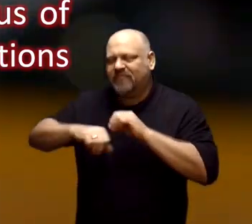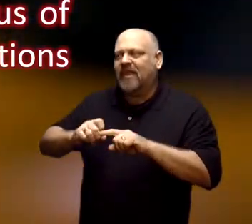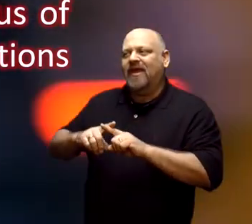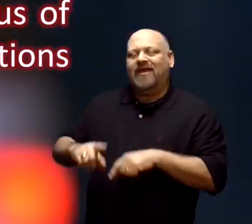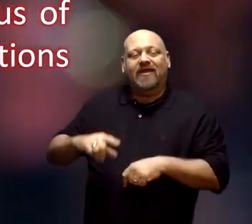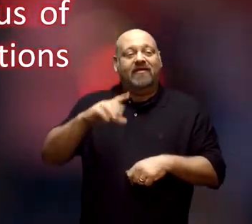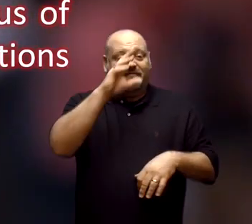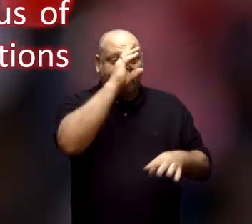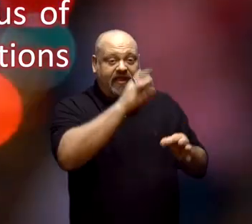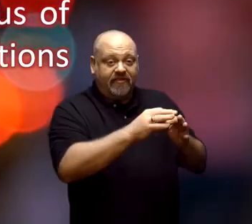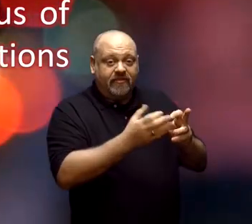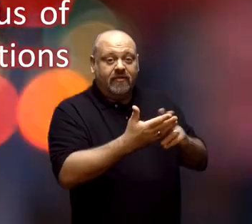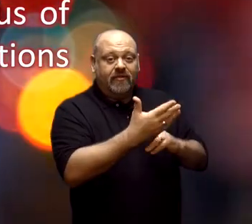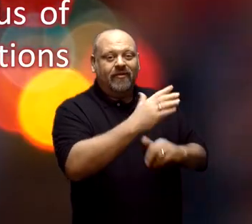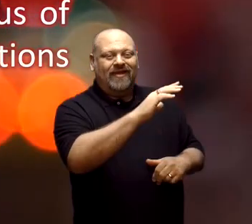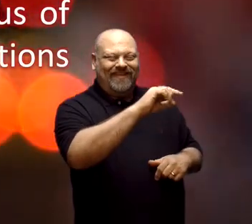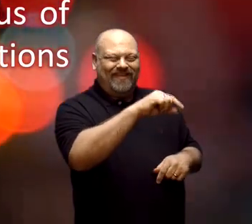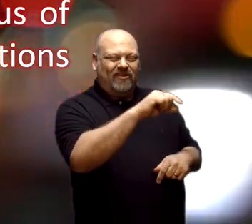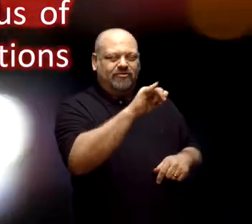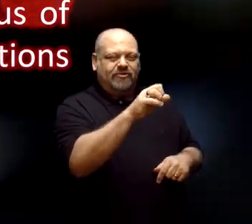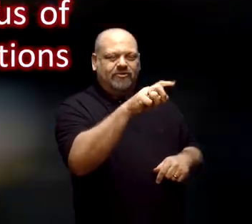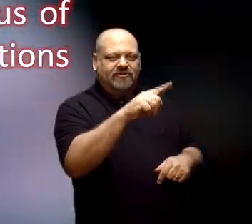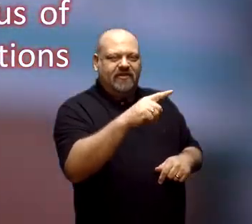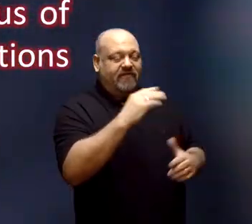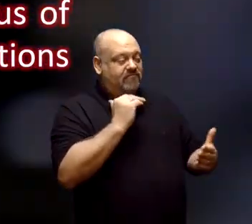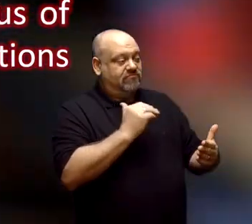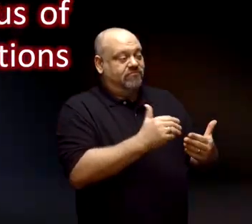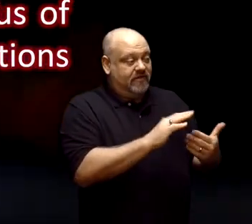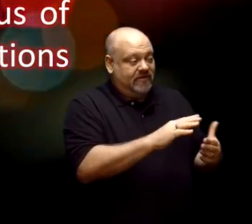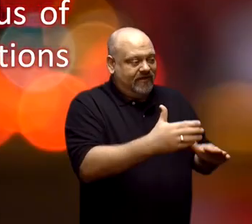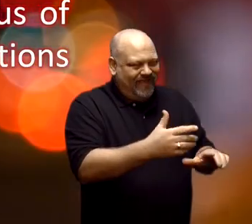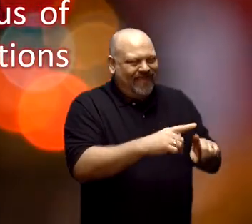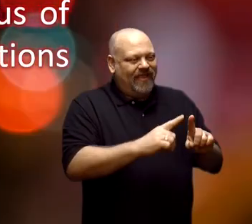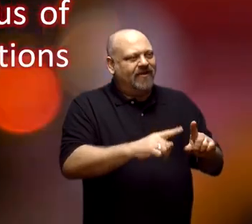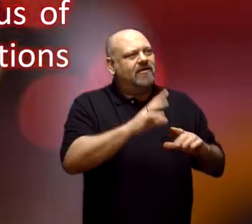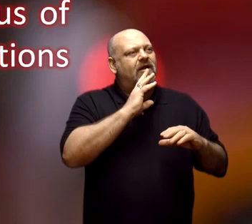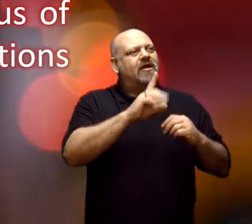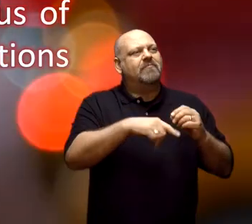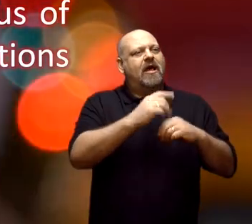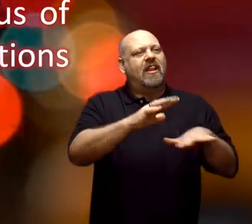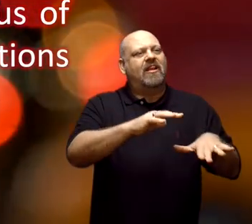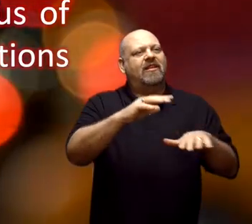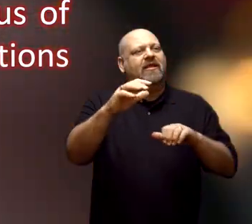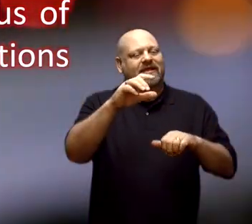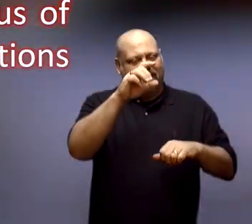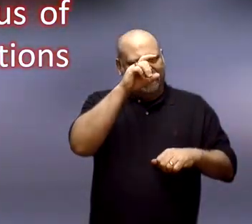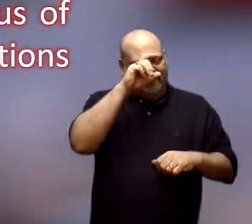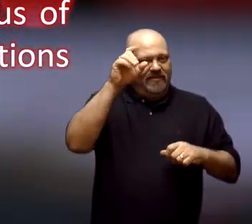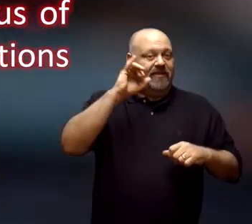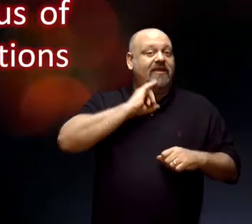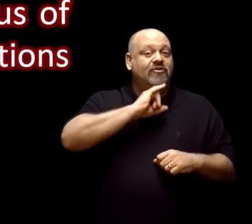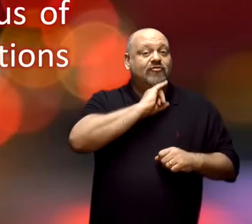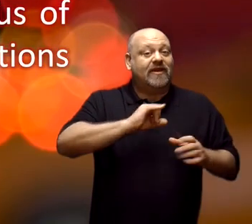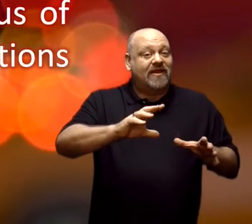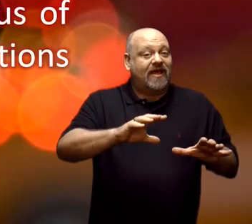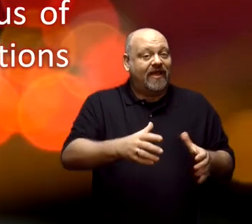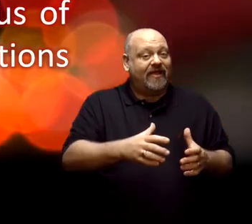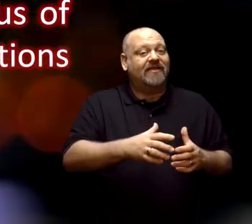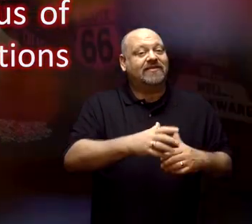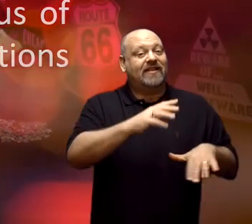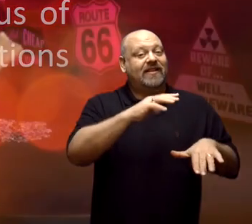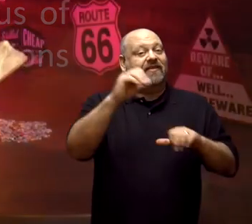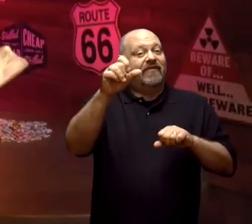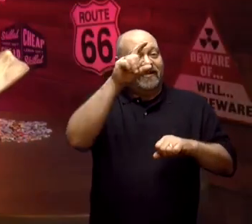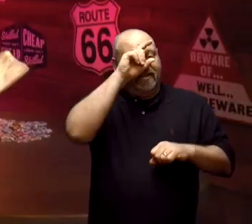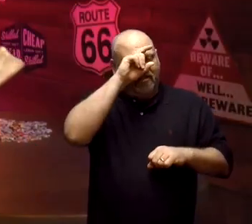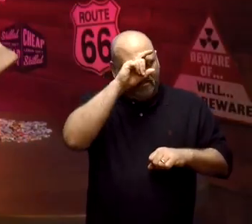his end was near, spoke about the exodus of the Israelites from Egypt and gave instructions concerning the burial of his